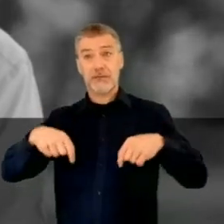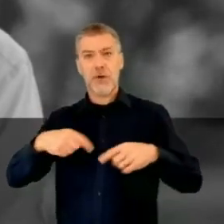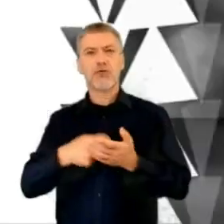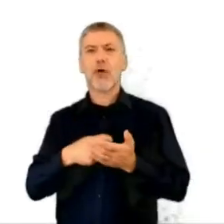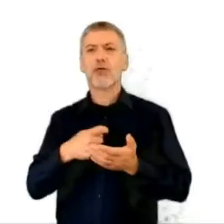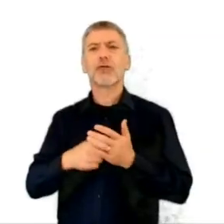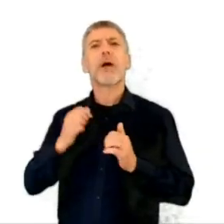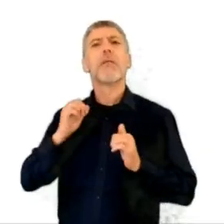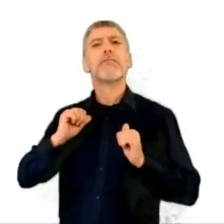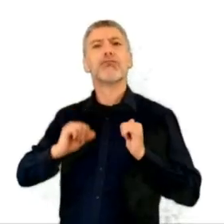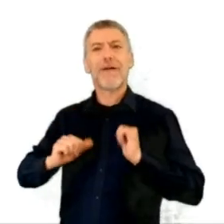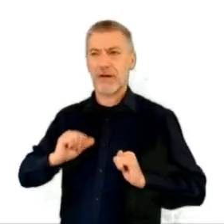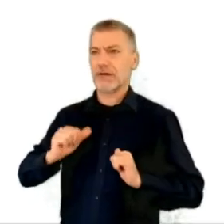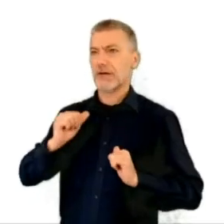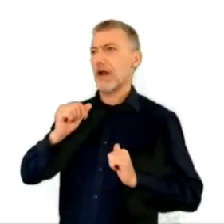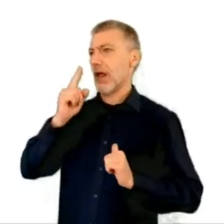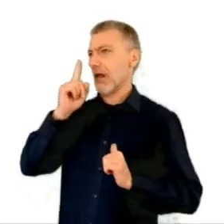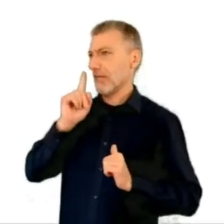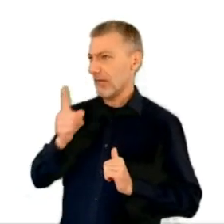position.